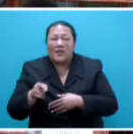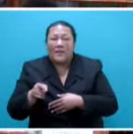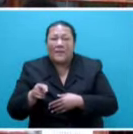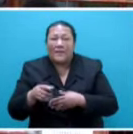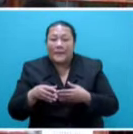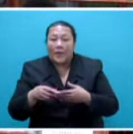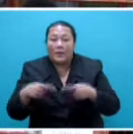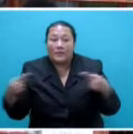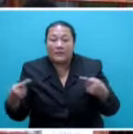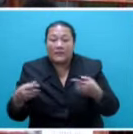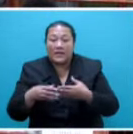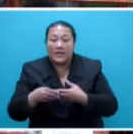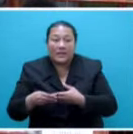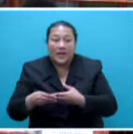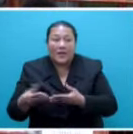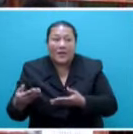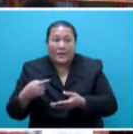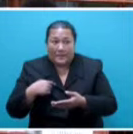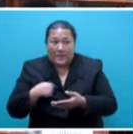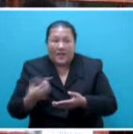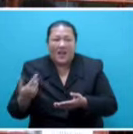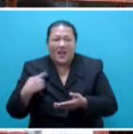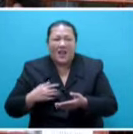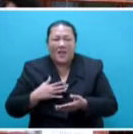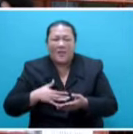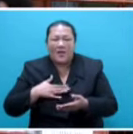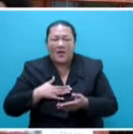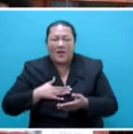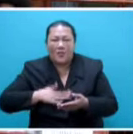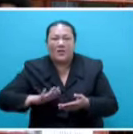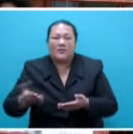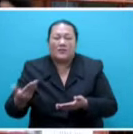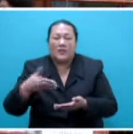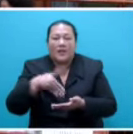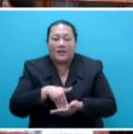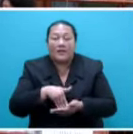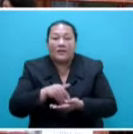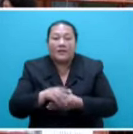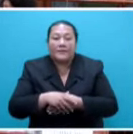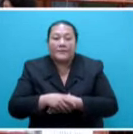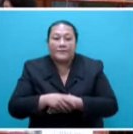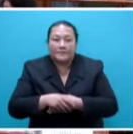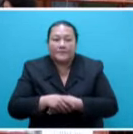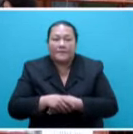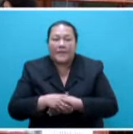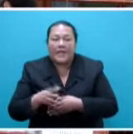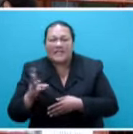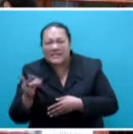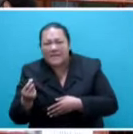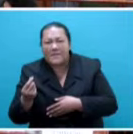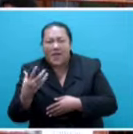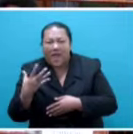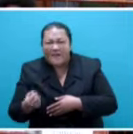we acknowledge in the Business Committee that some of our requests had been adhered to